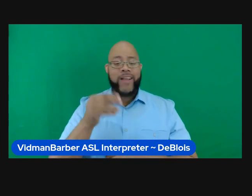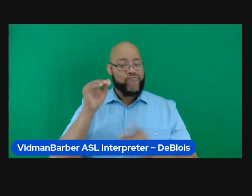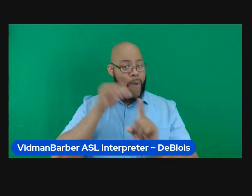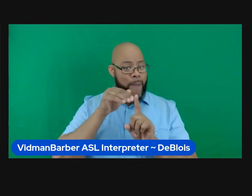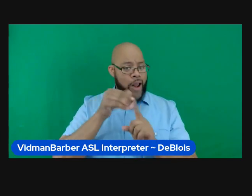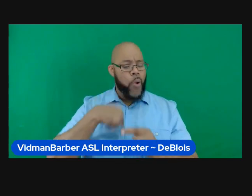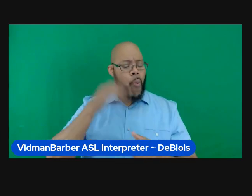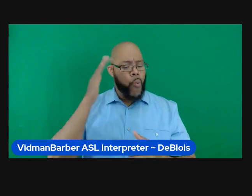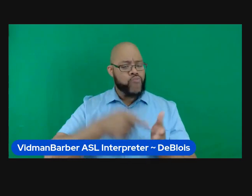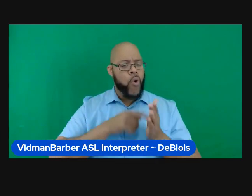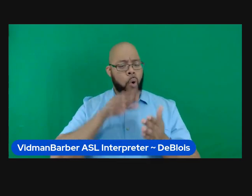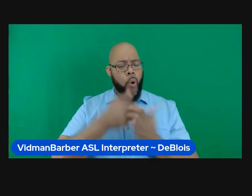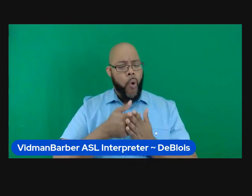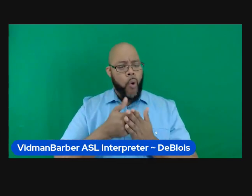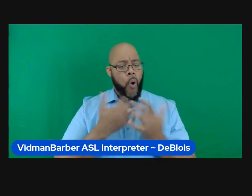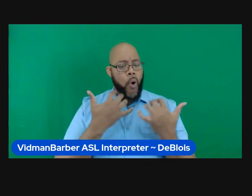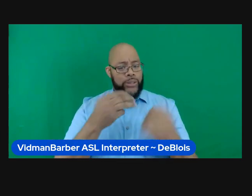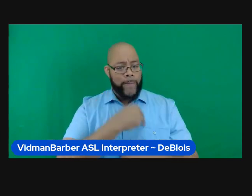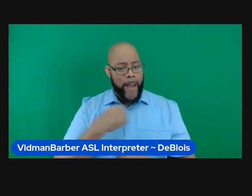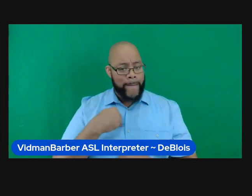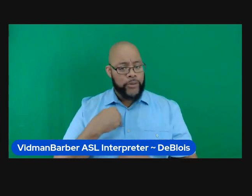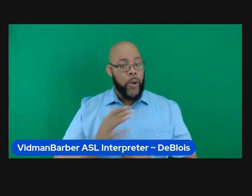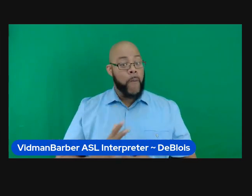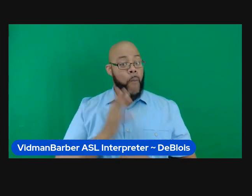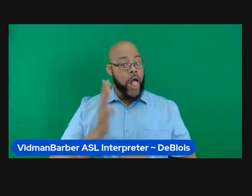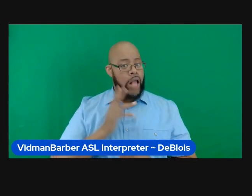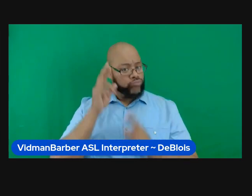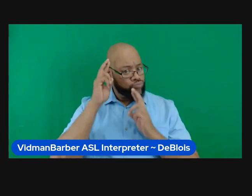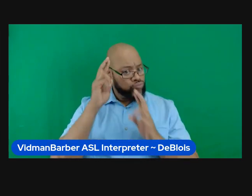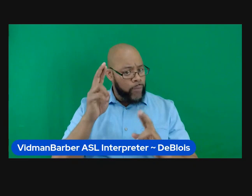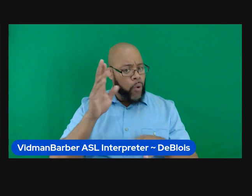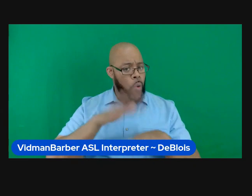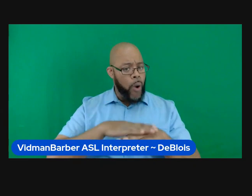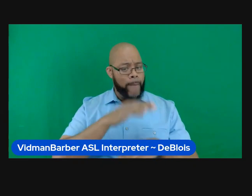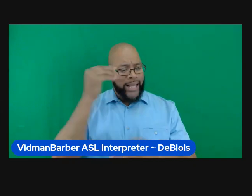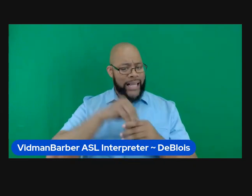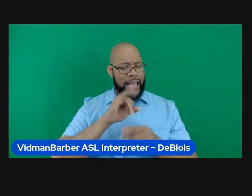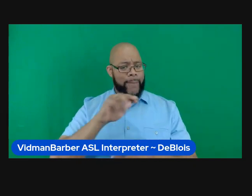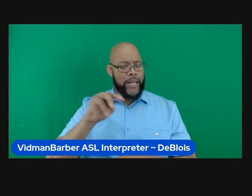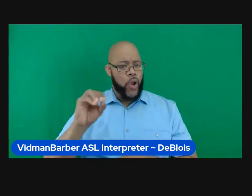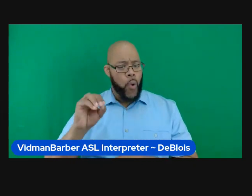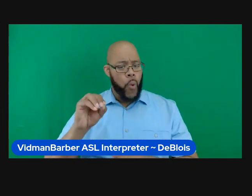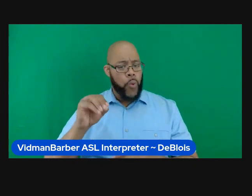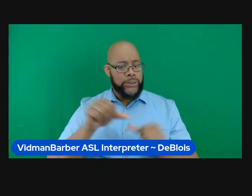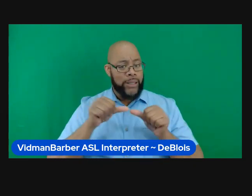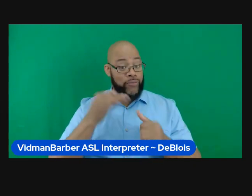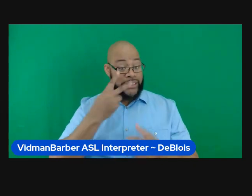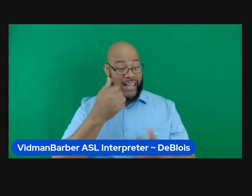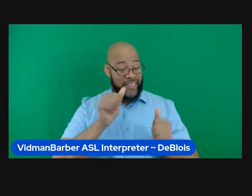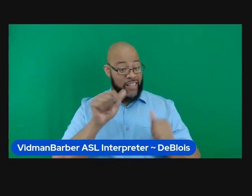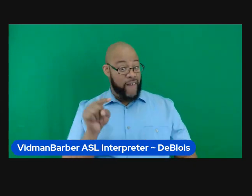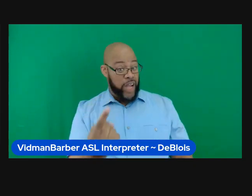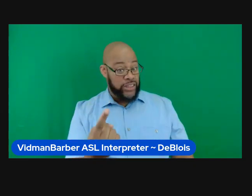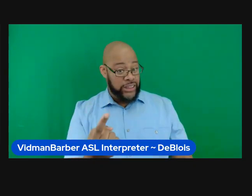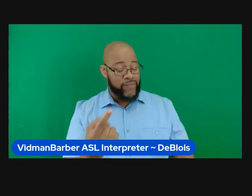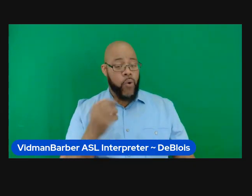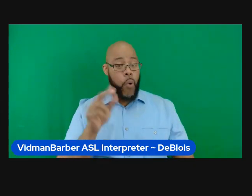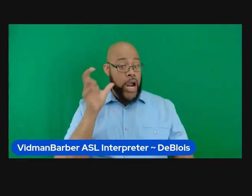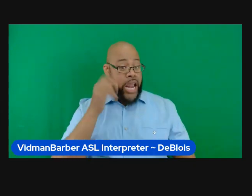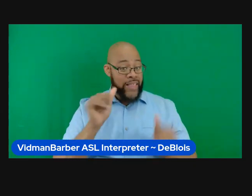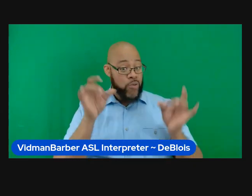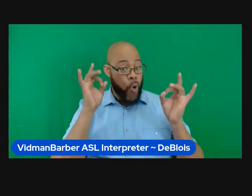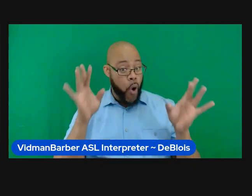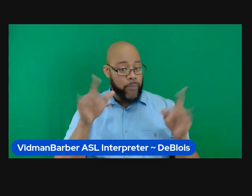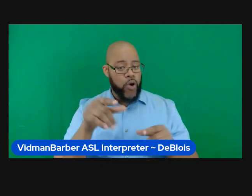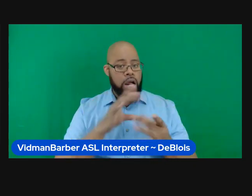reminder, we require all audience members to be polite and respectful while in the Black Immuno space. If we see anything offensive or hear anything